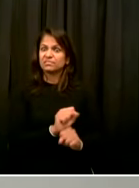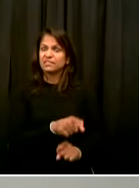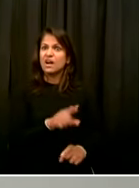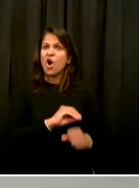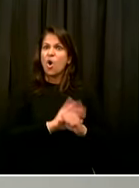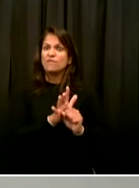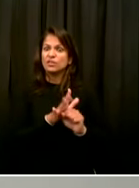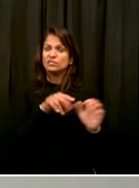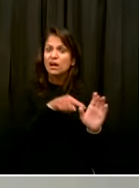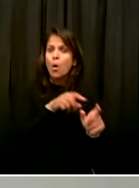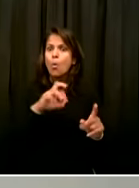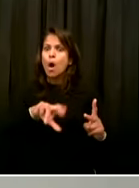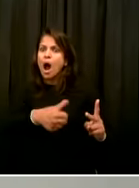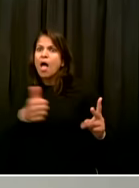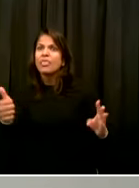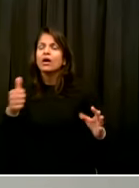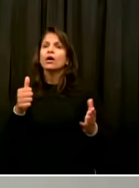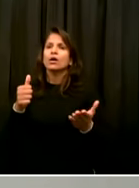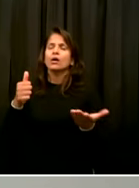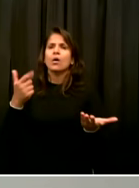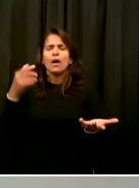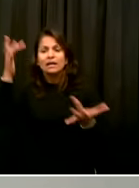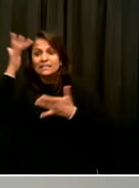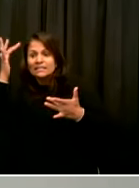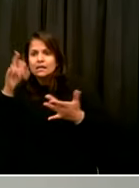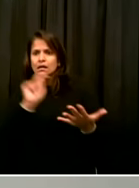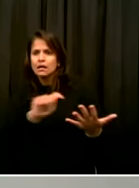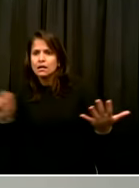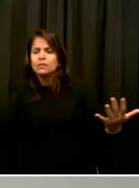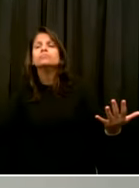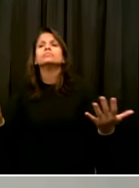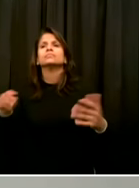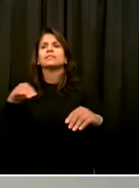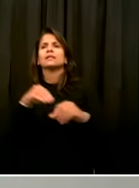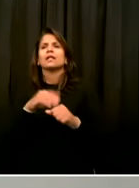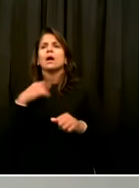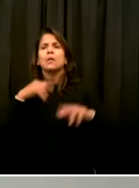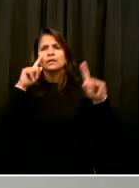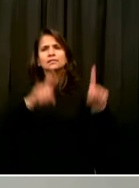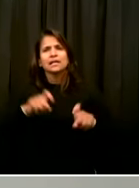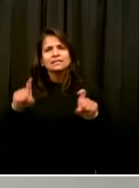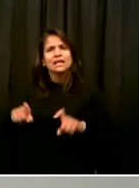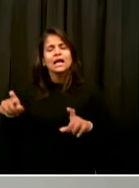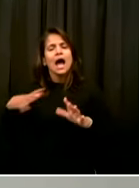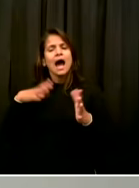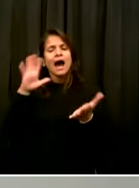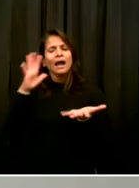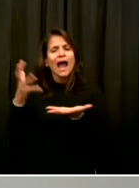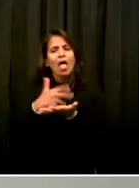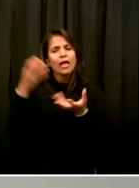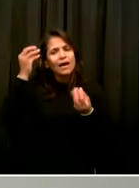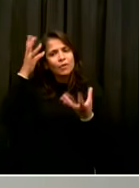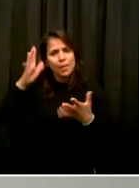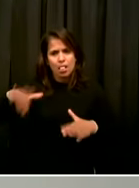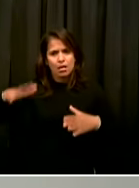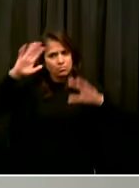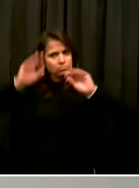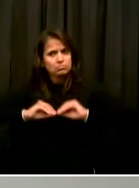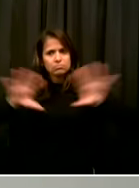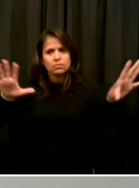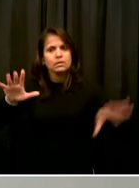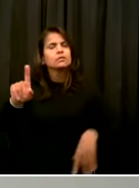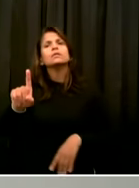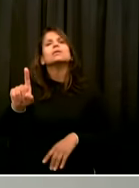so if you go back and look at the studies that have been done on wastewater, whether it's for polio eradication or for now